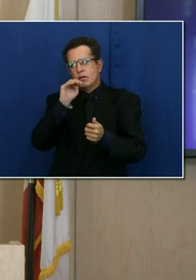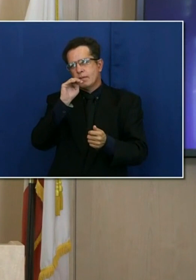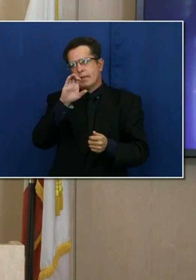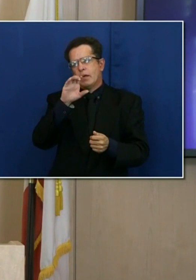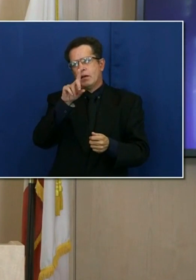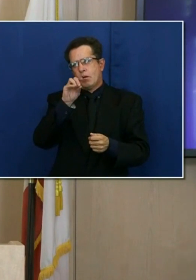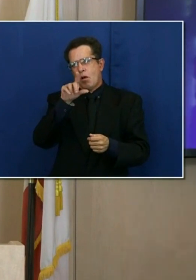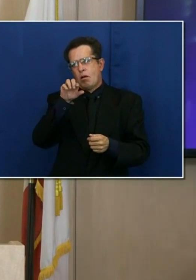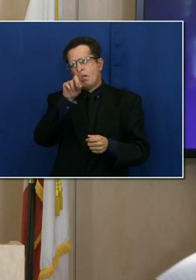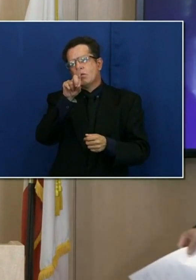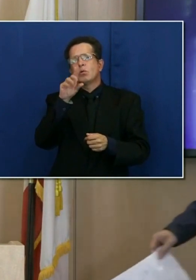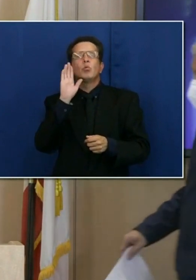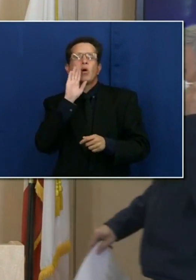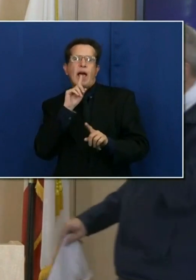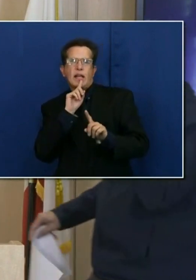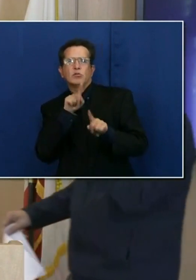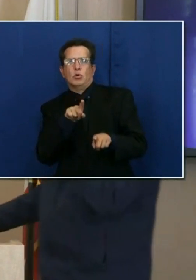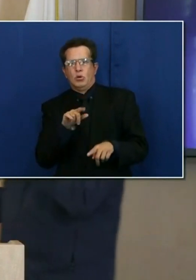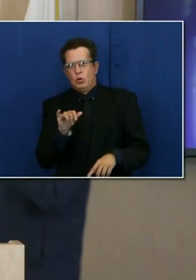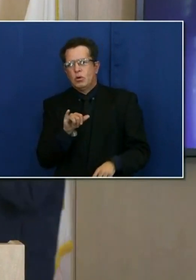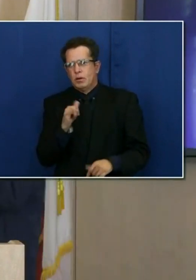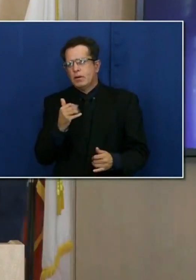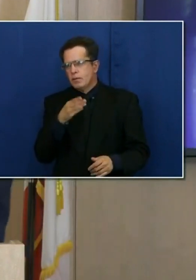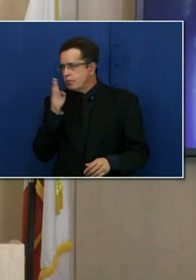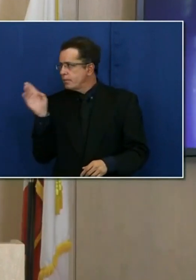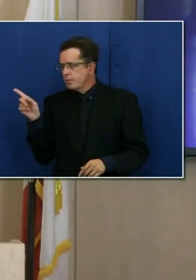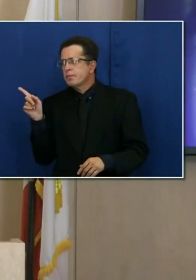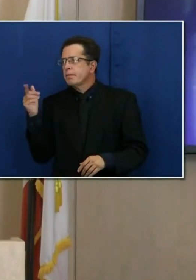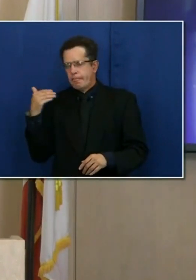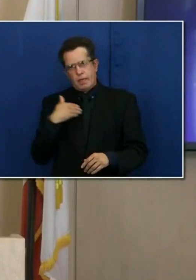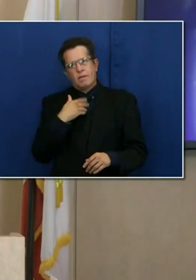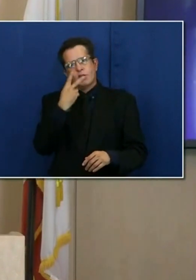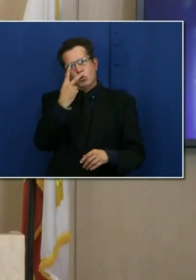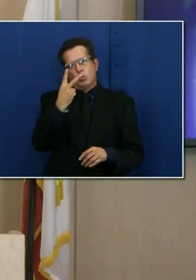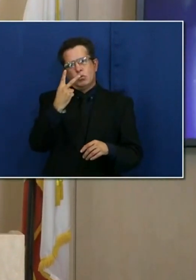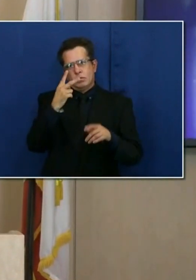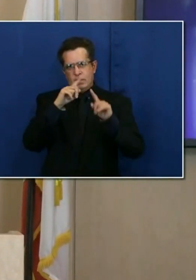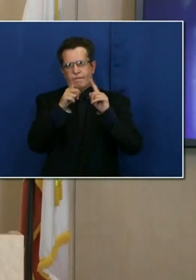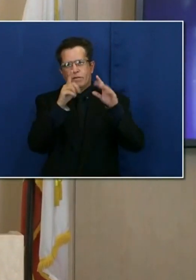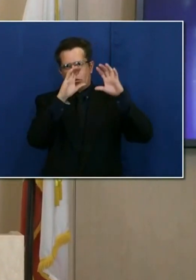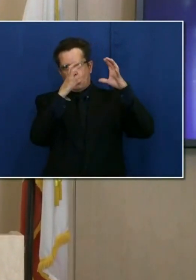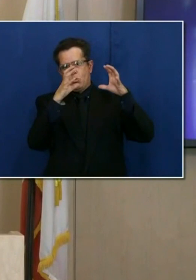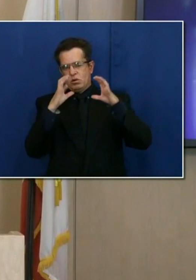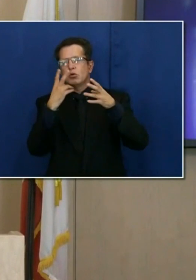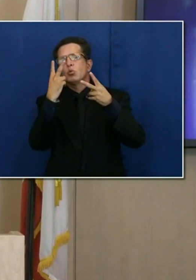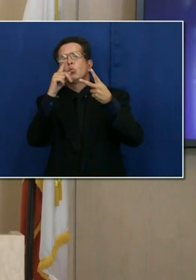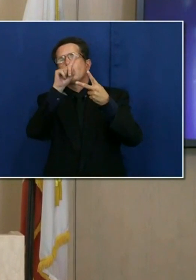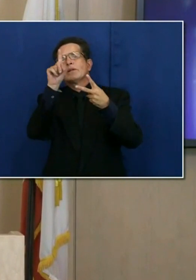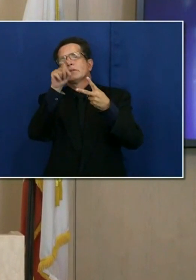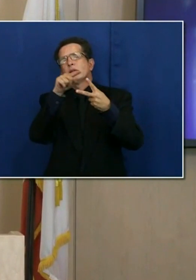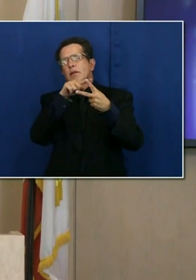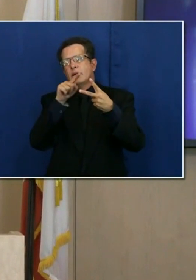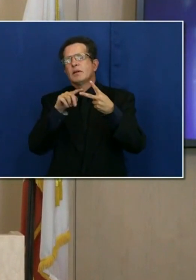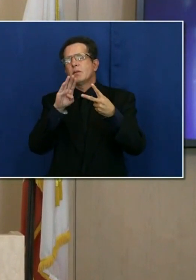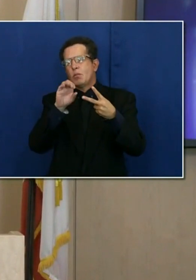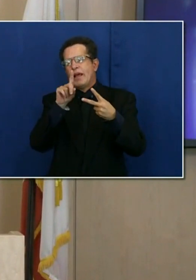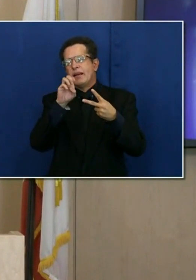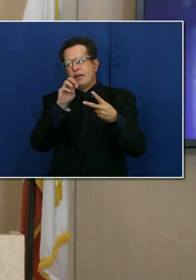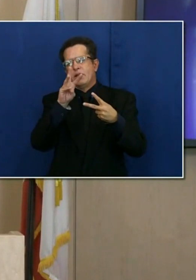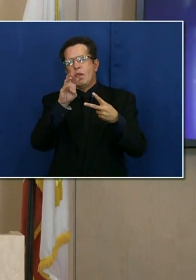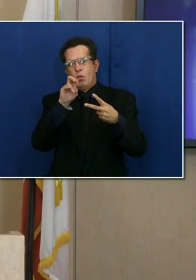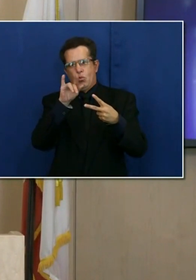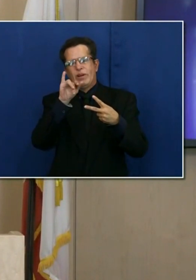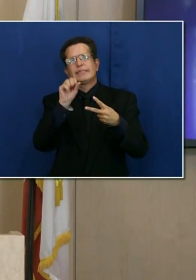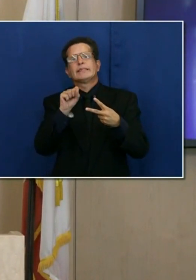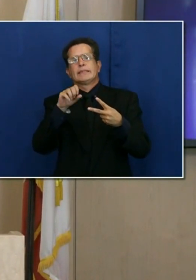question. Okay, so this is a two-part question from Brandon Lewis with CBS 8. Supervisor Diane